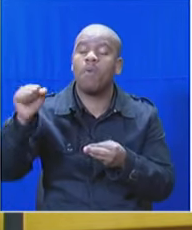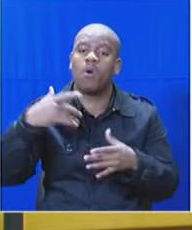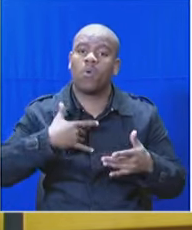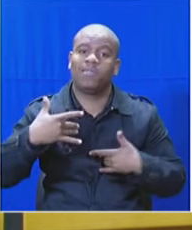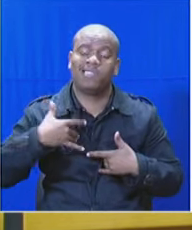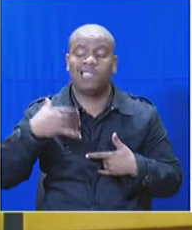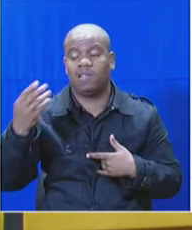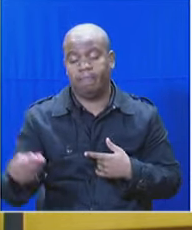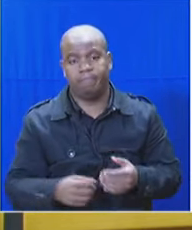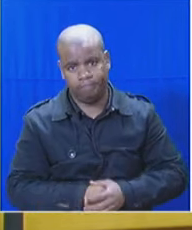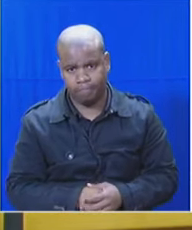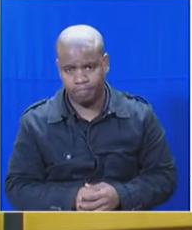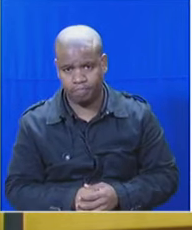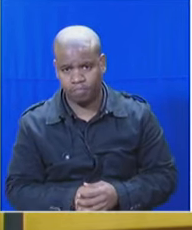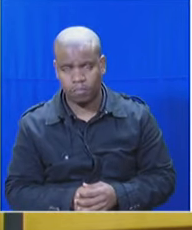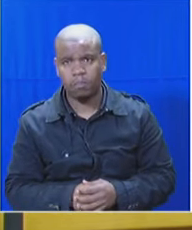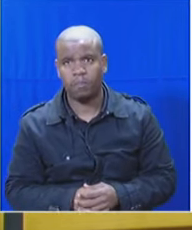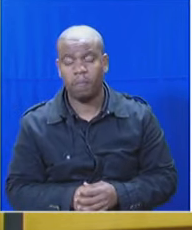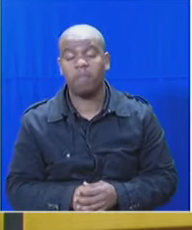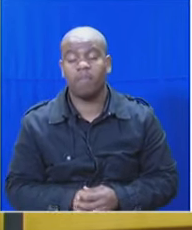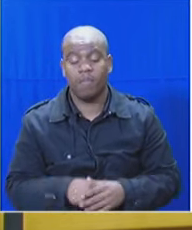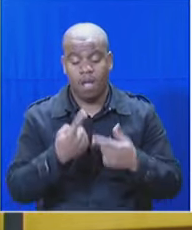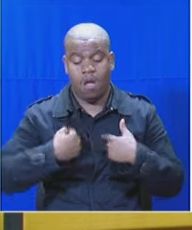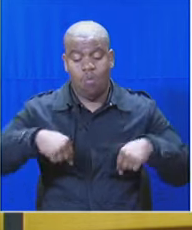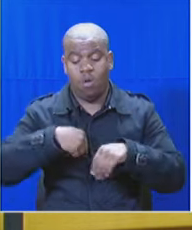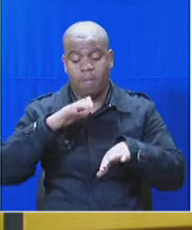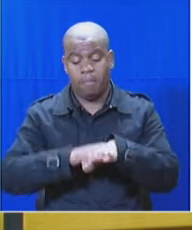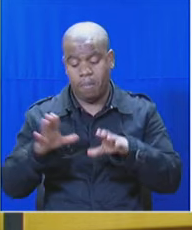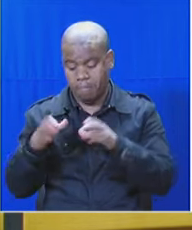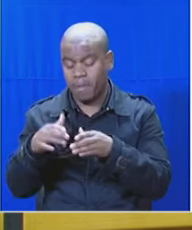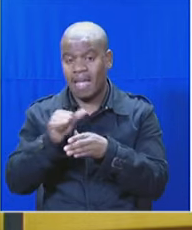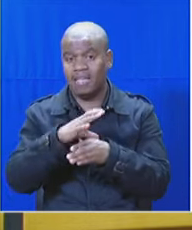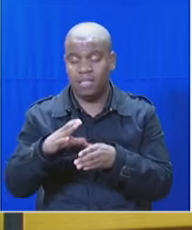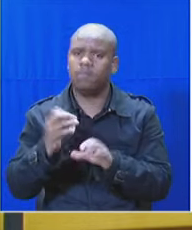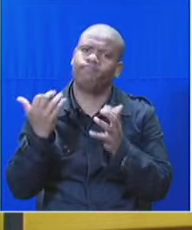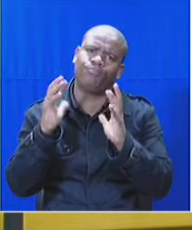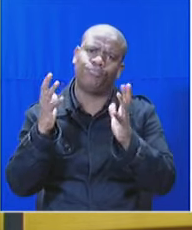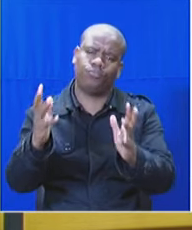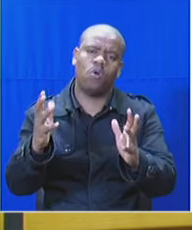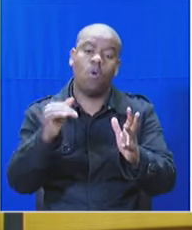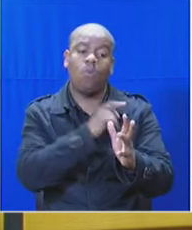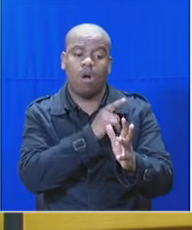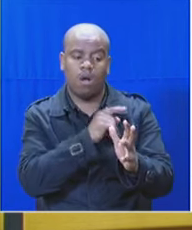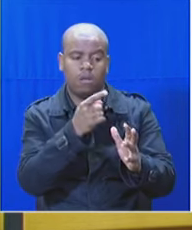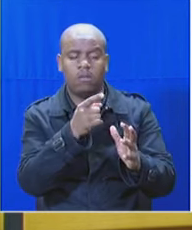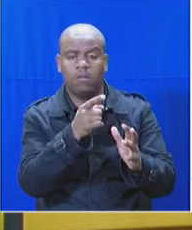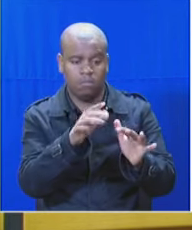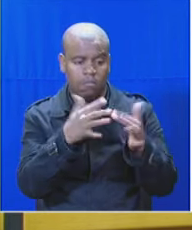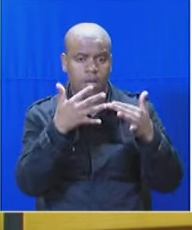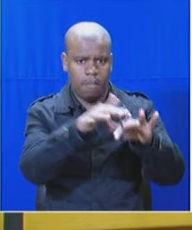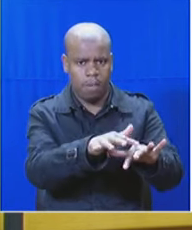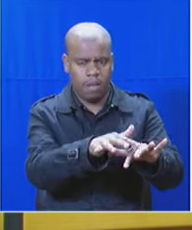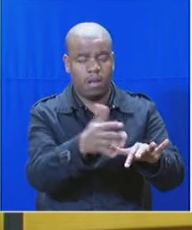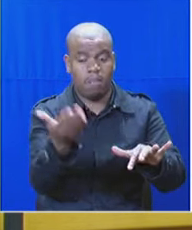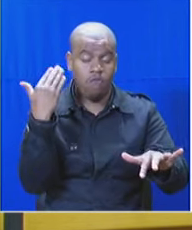concerned. We applaud, as the African National Congress, The implementation, as stated via